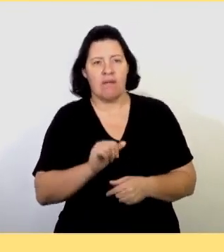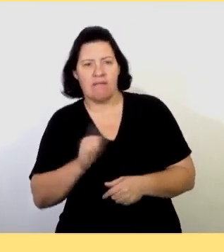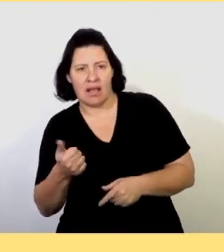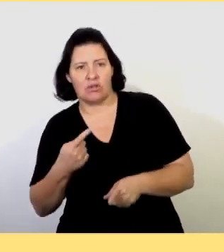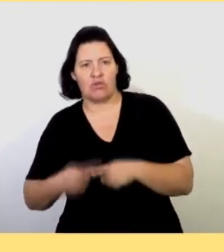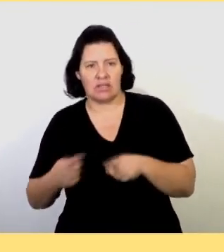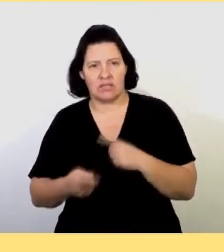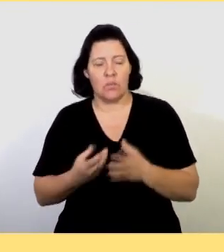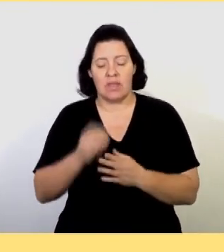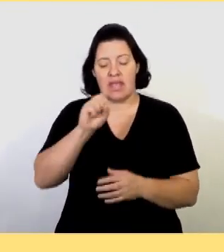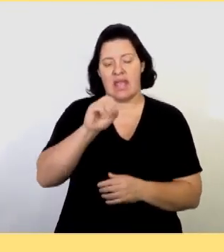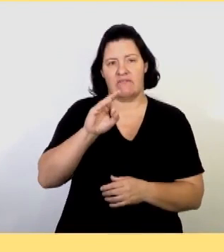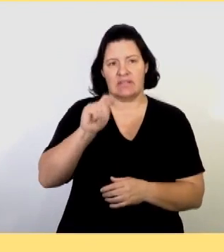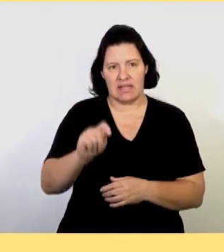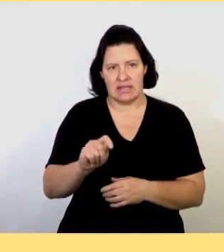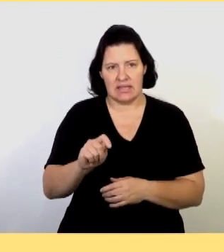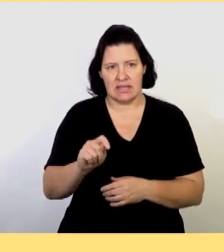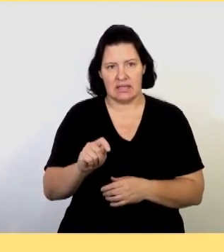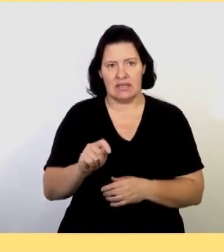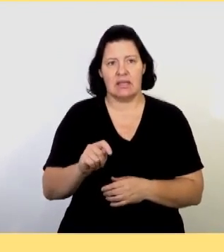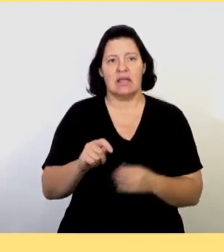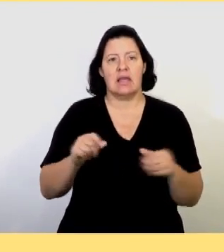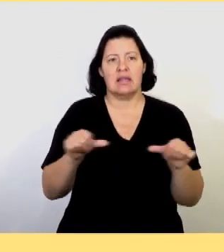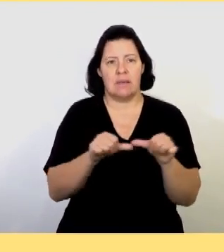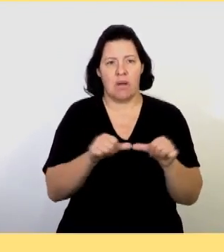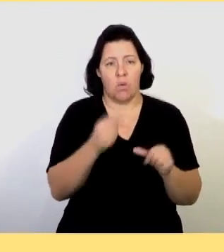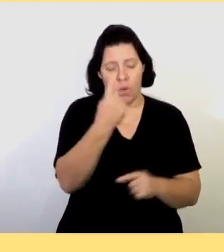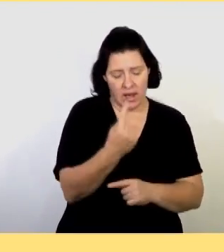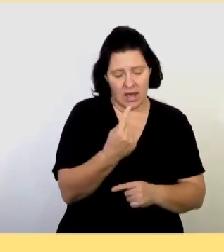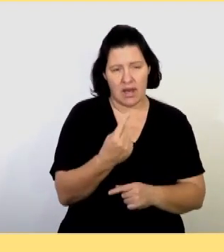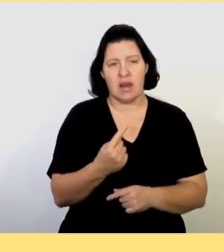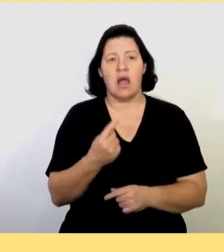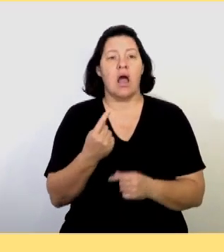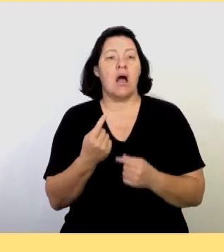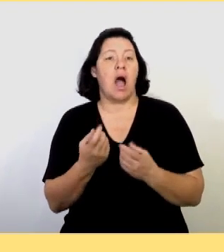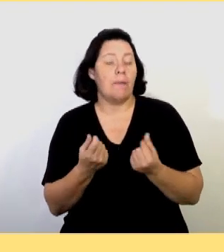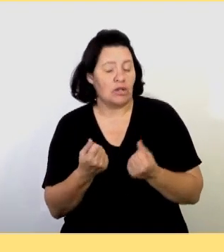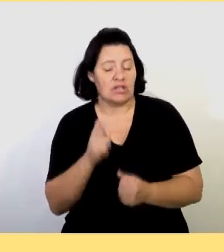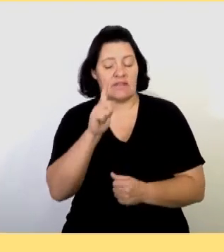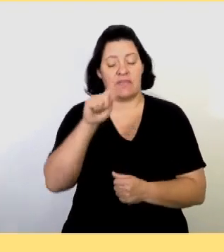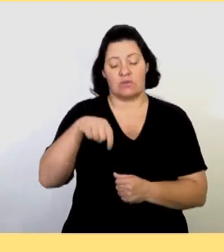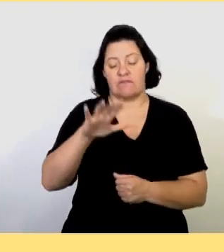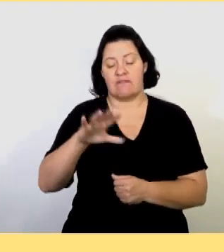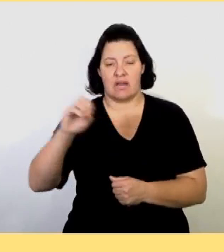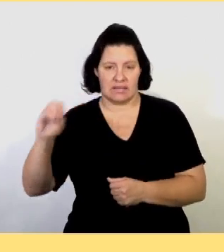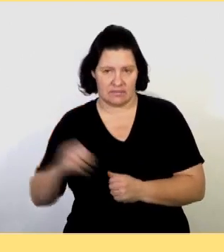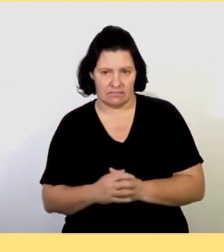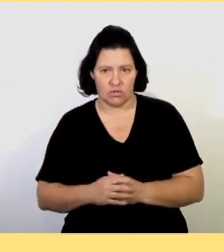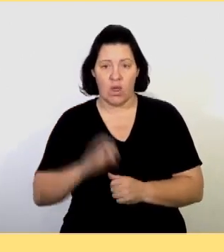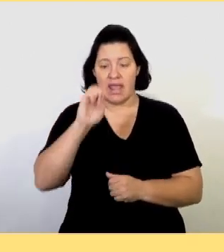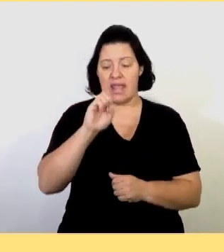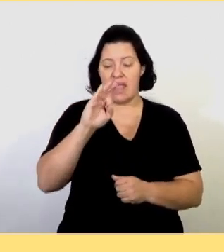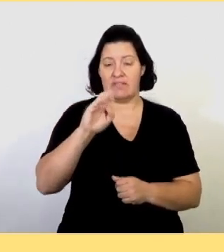next rentals with EFT number 1, 7,500. That means year EFT